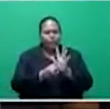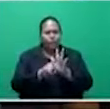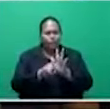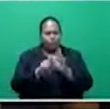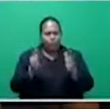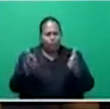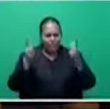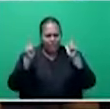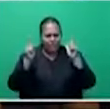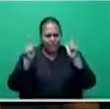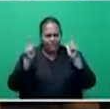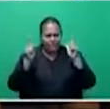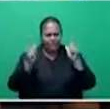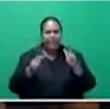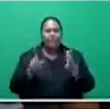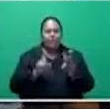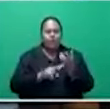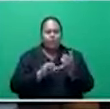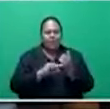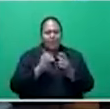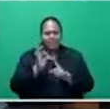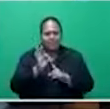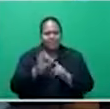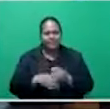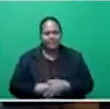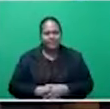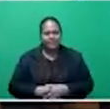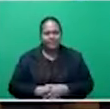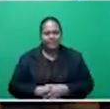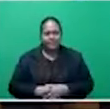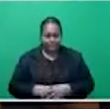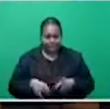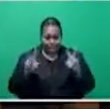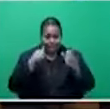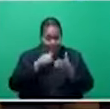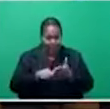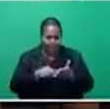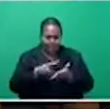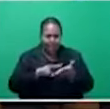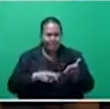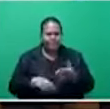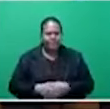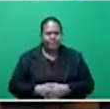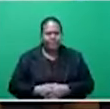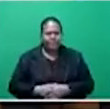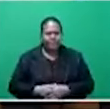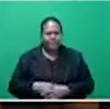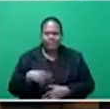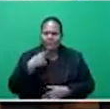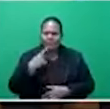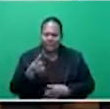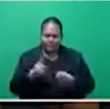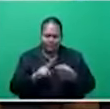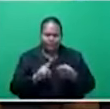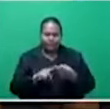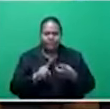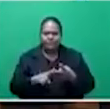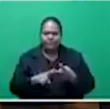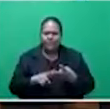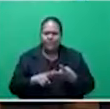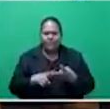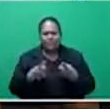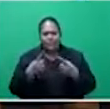Hain, University of the South Pacific. And it's titled, Whistleblowing Against Director HR and Division of HR. Dear